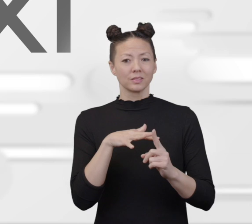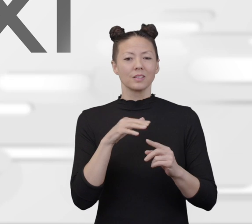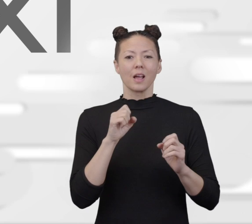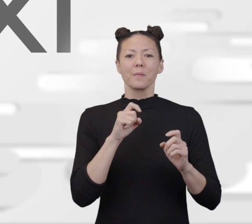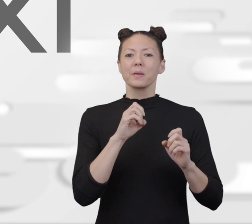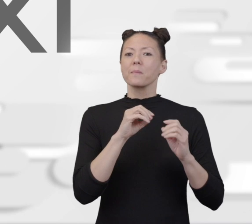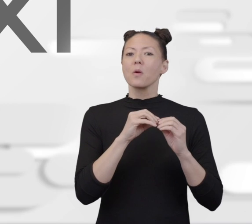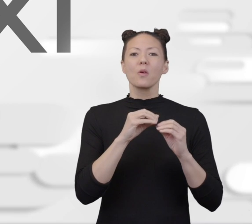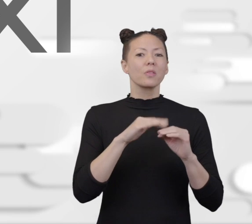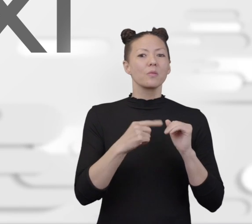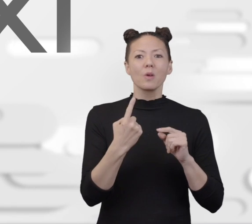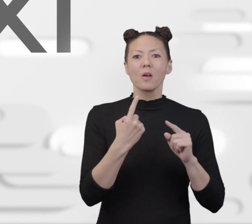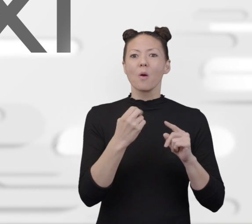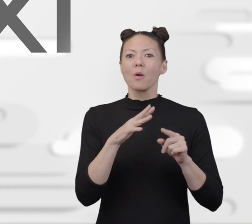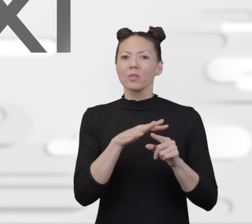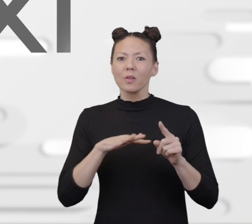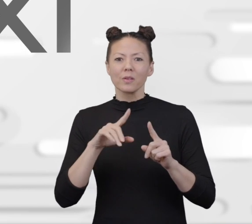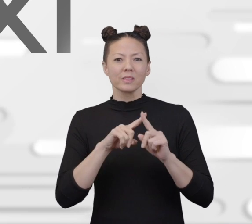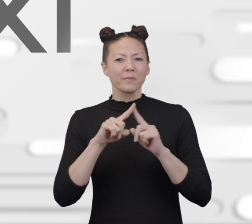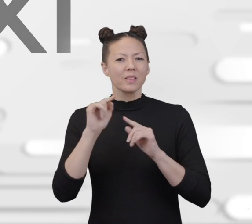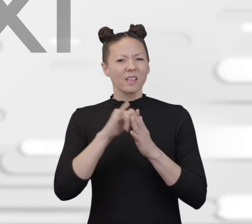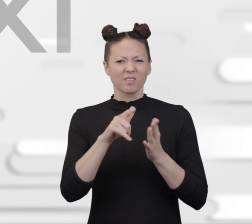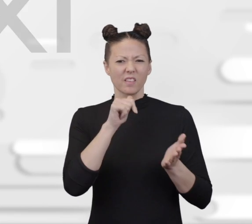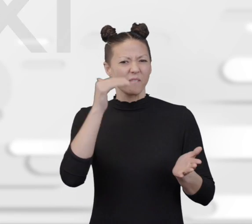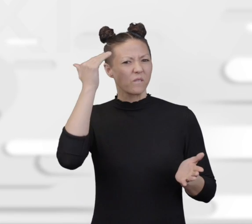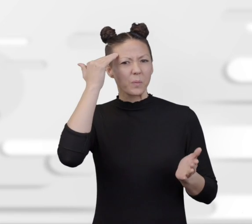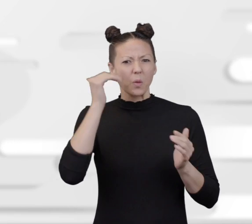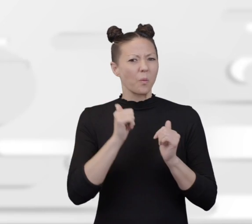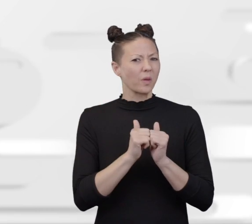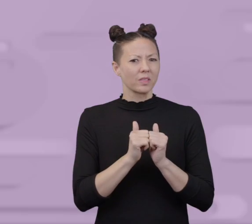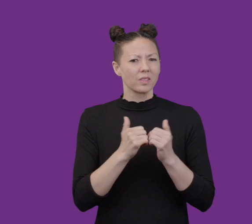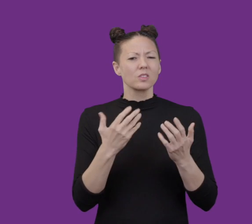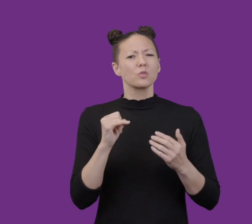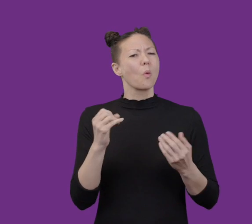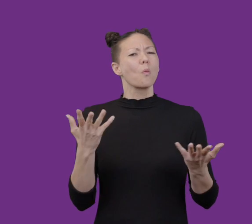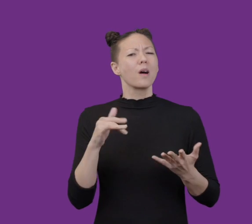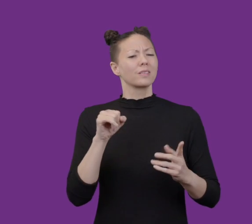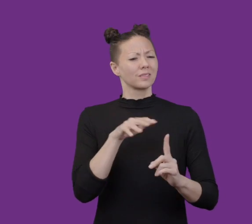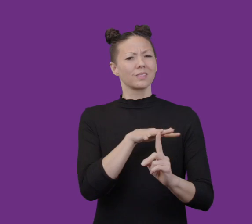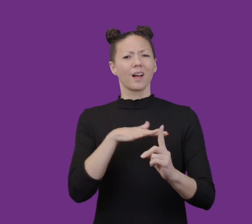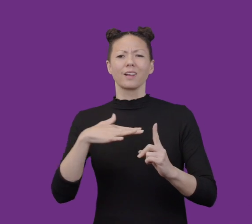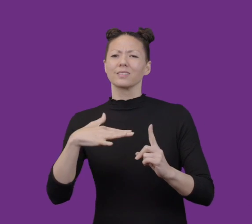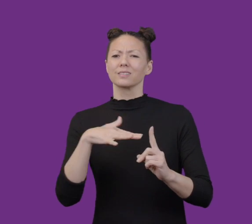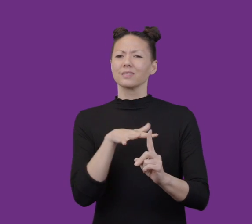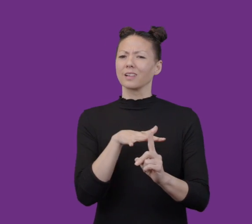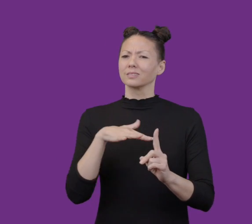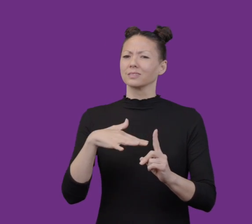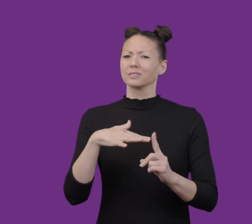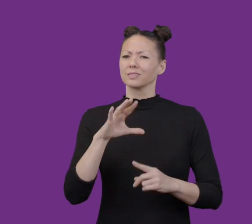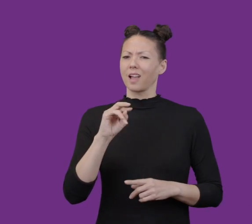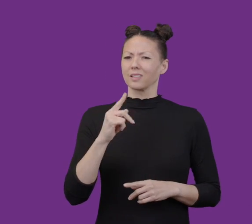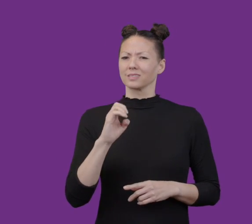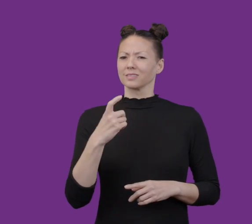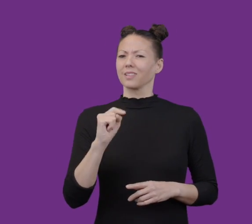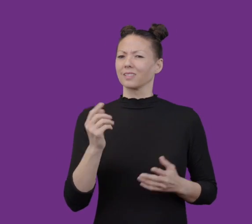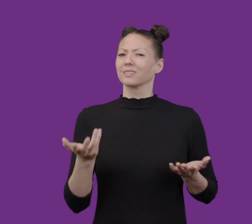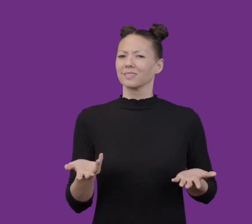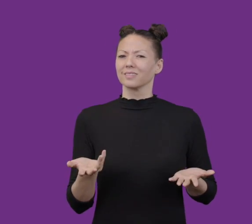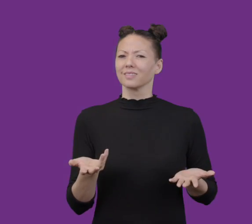might be one of those words that you aren't familiar with yet. So, what is context?